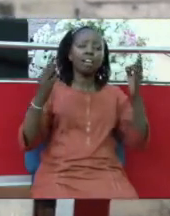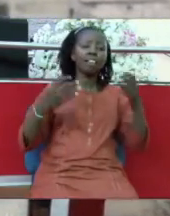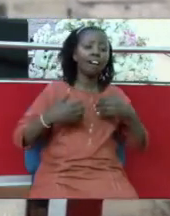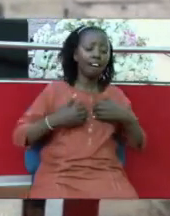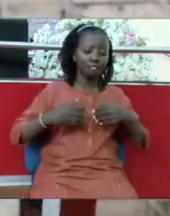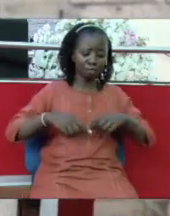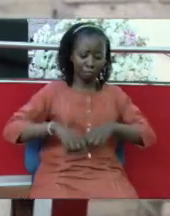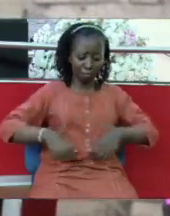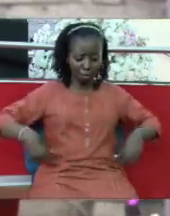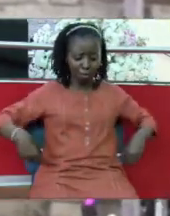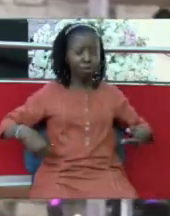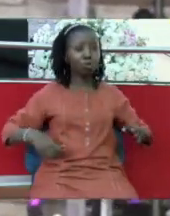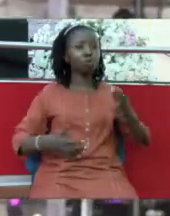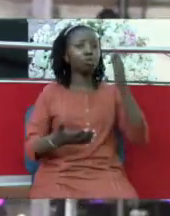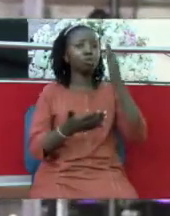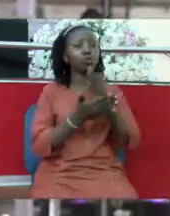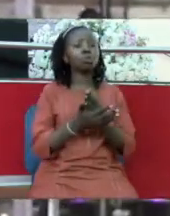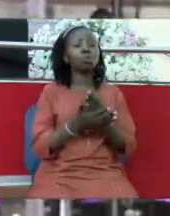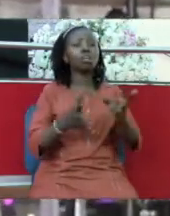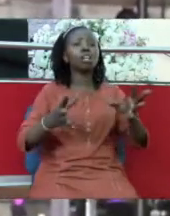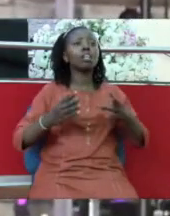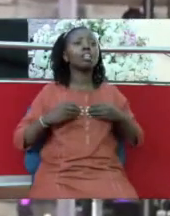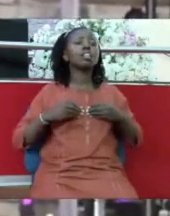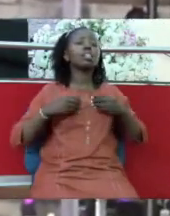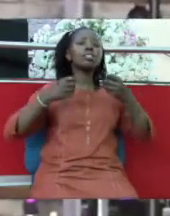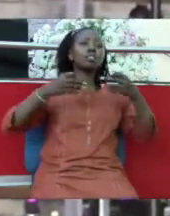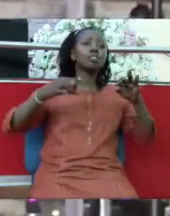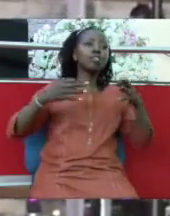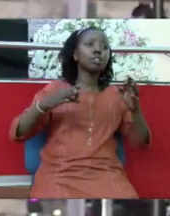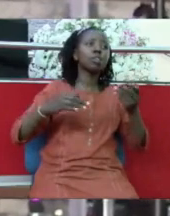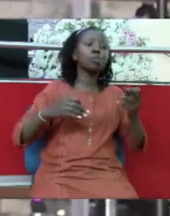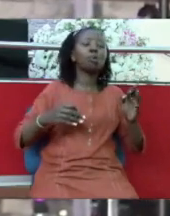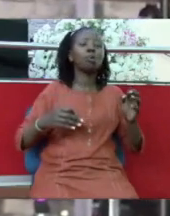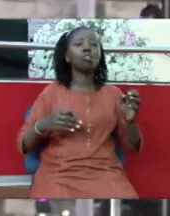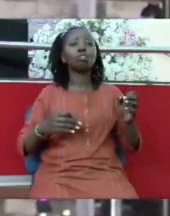truth, you have received the freedom that comes from the gospel.